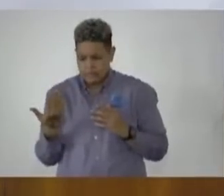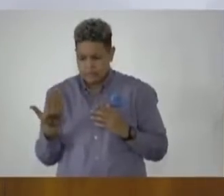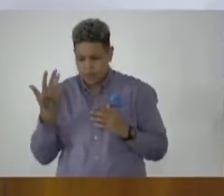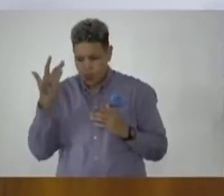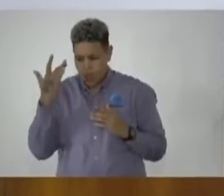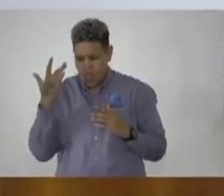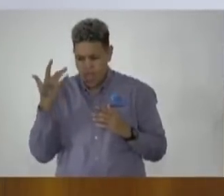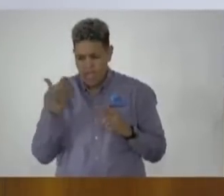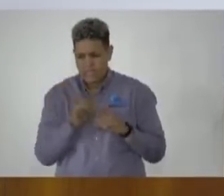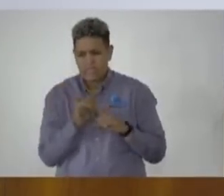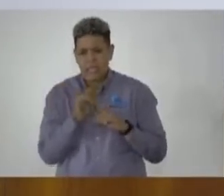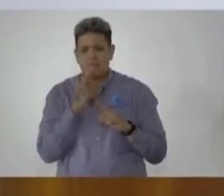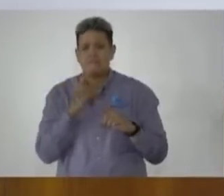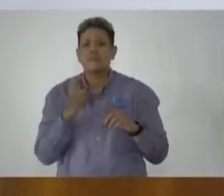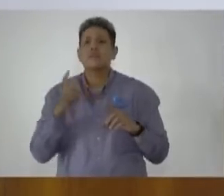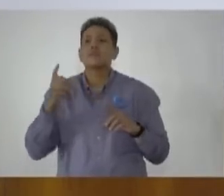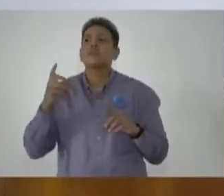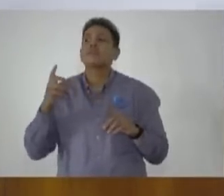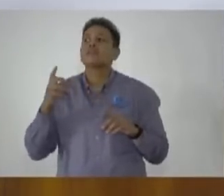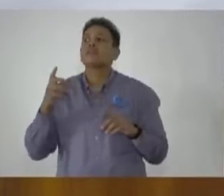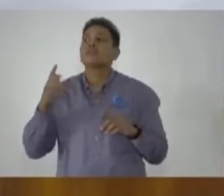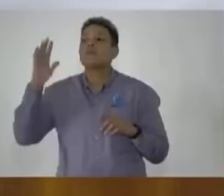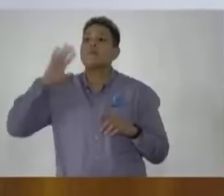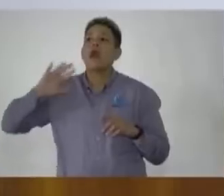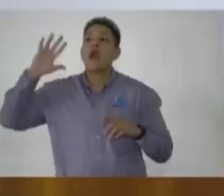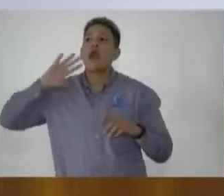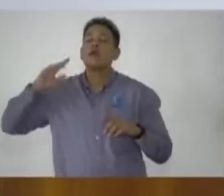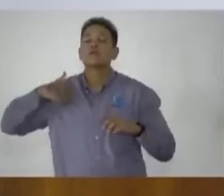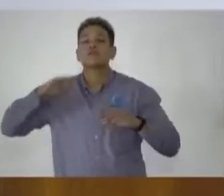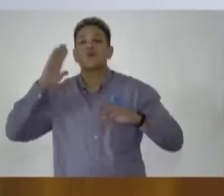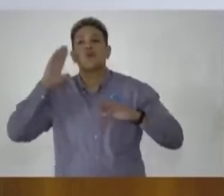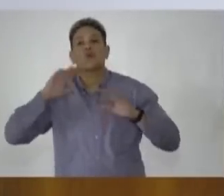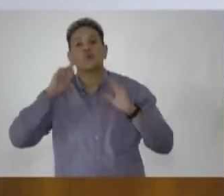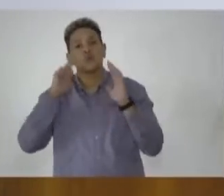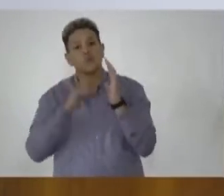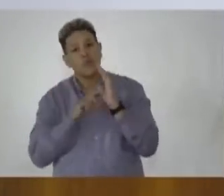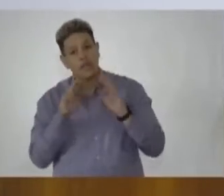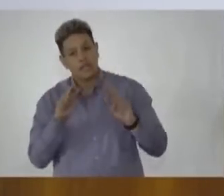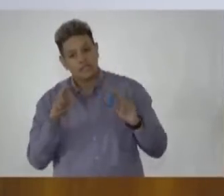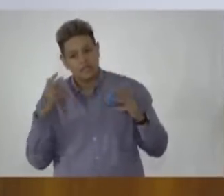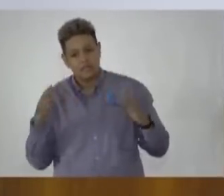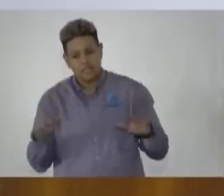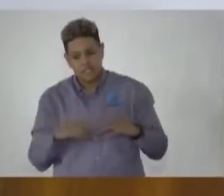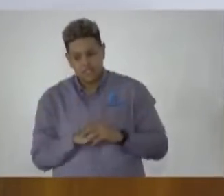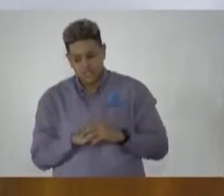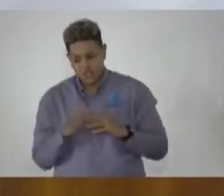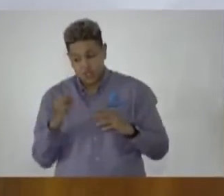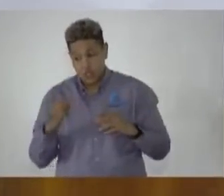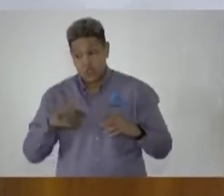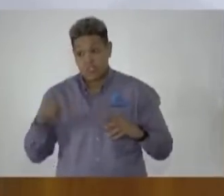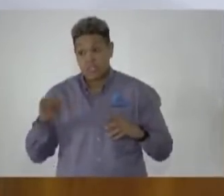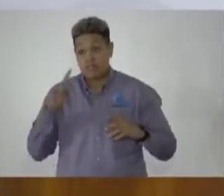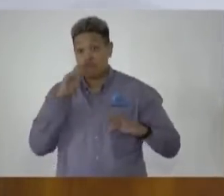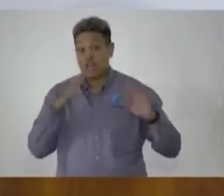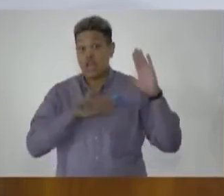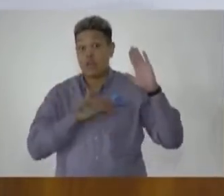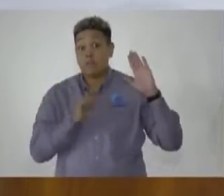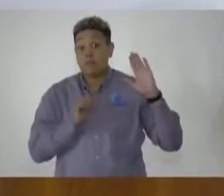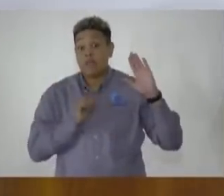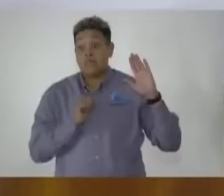because of the past that we have all recognized. And so I too commit